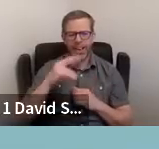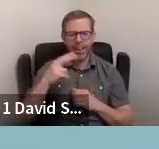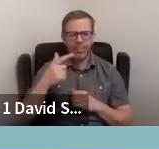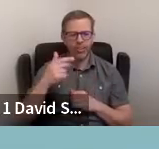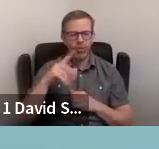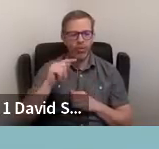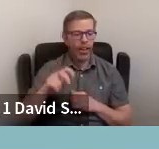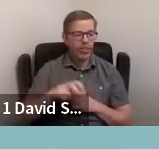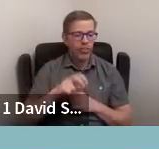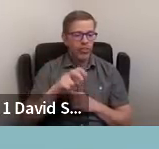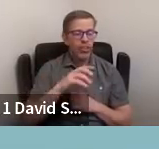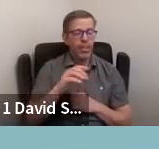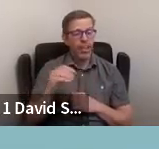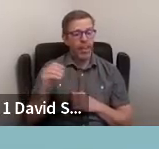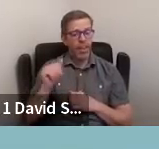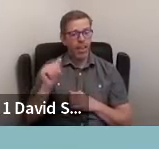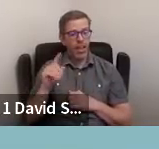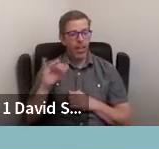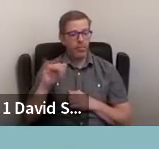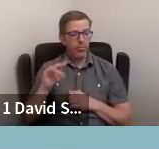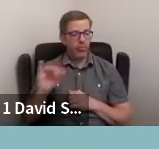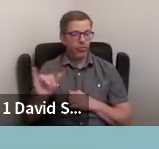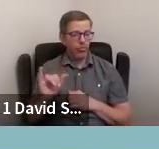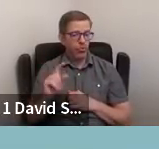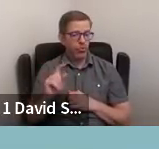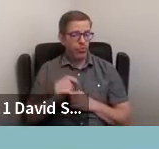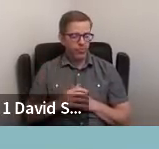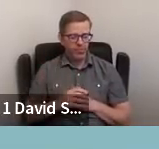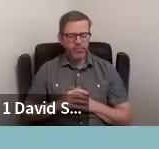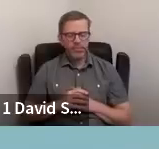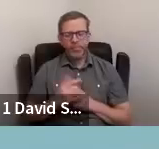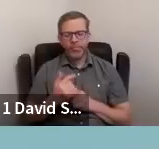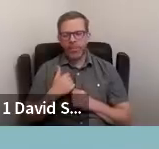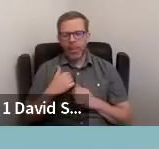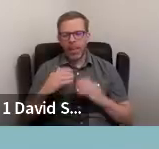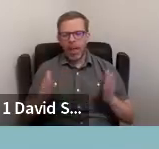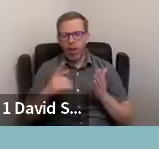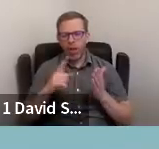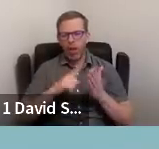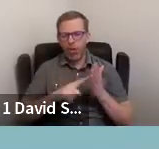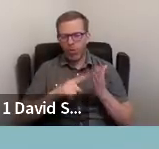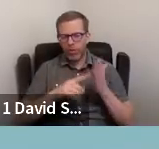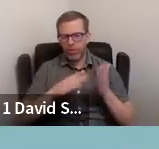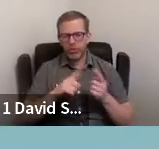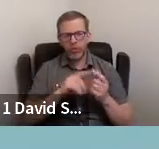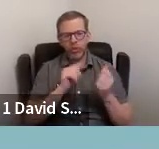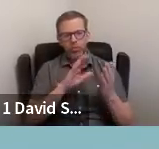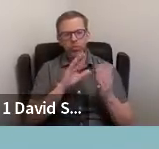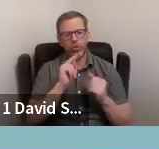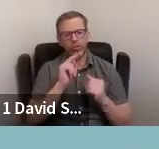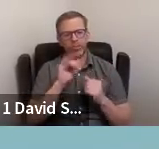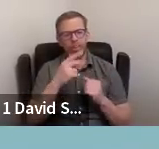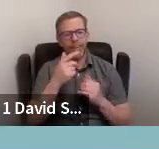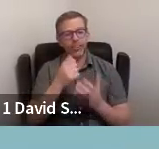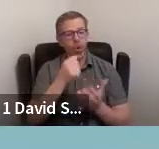as administrators? I would encourage researchers to approach the NIH Grants process